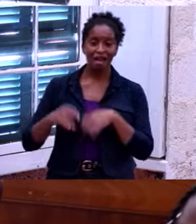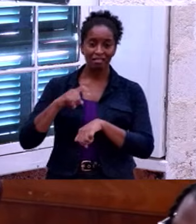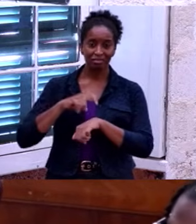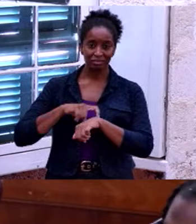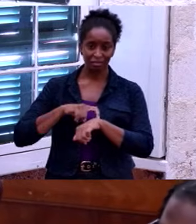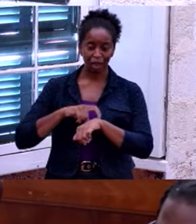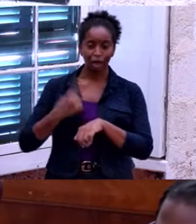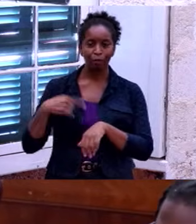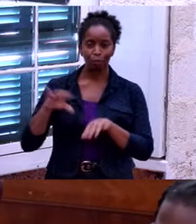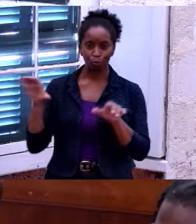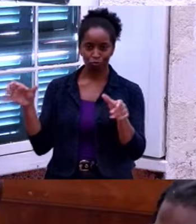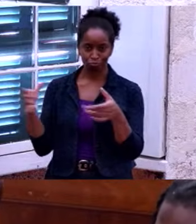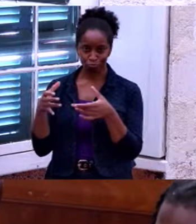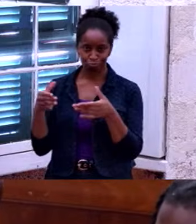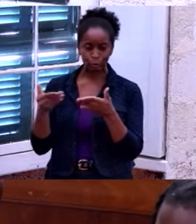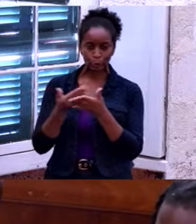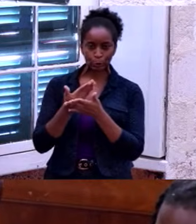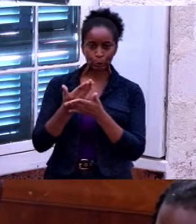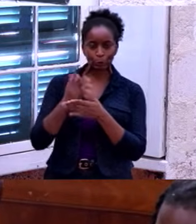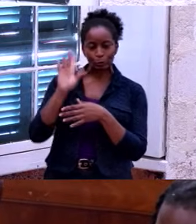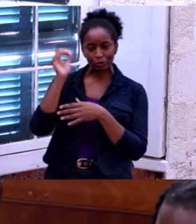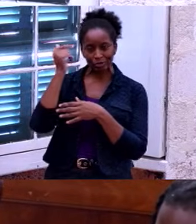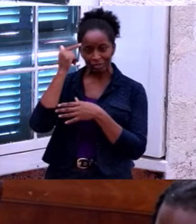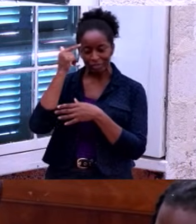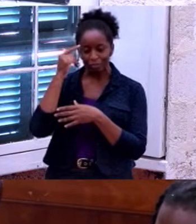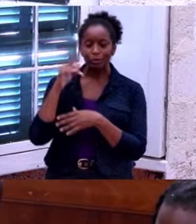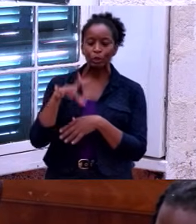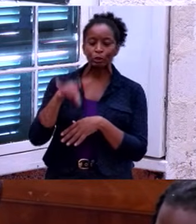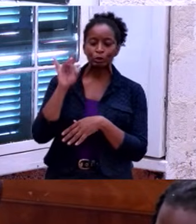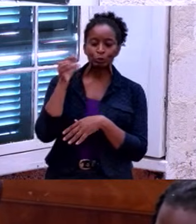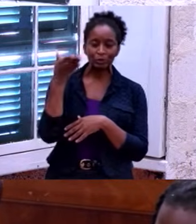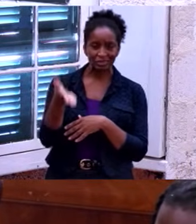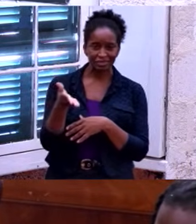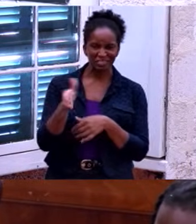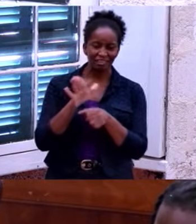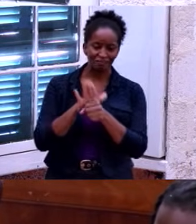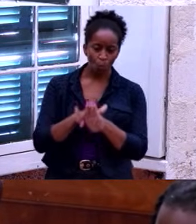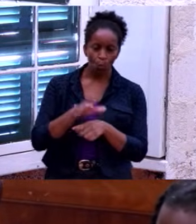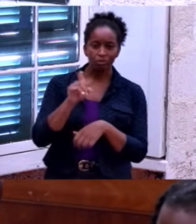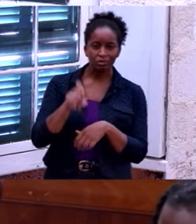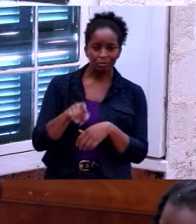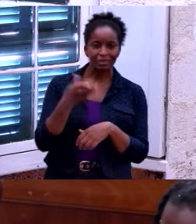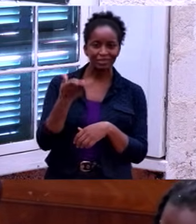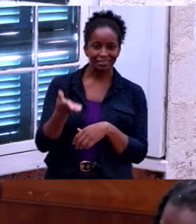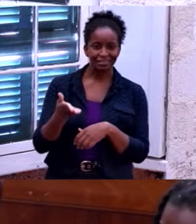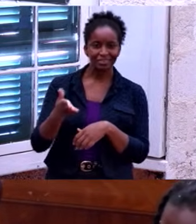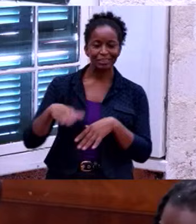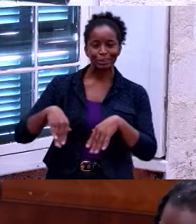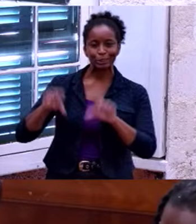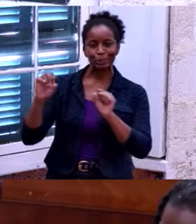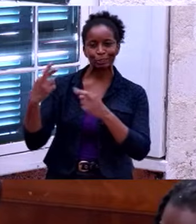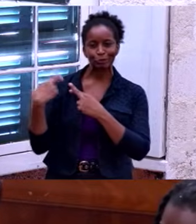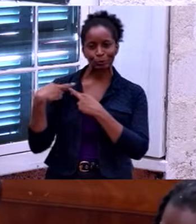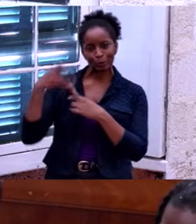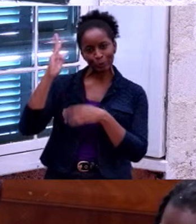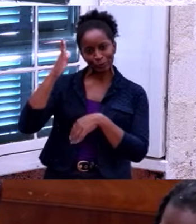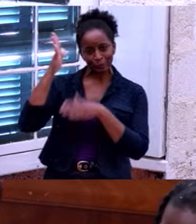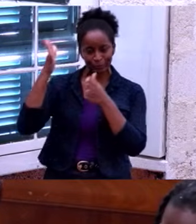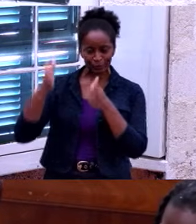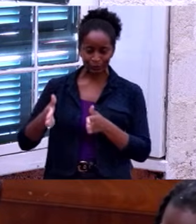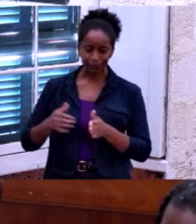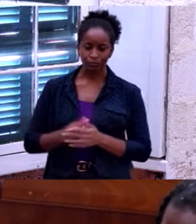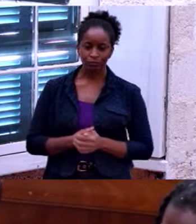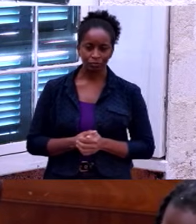the president of our republic would ever have such a sentence to pronounce. So